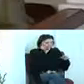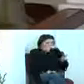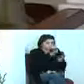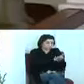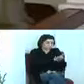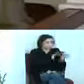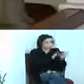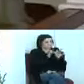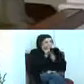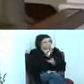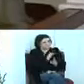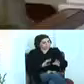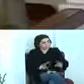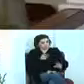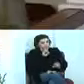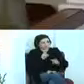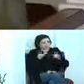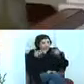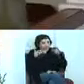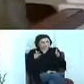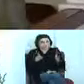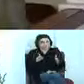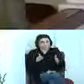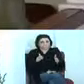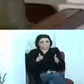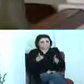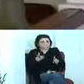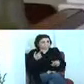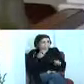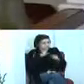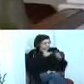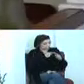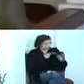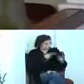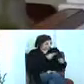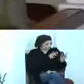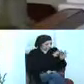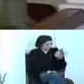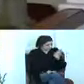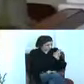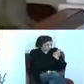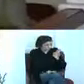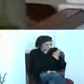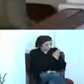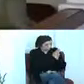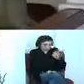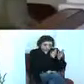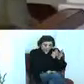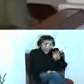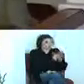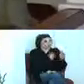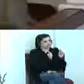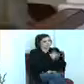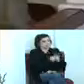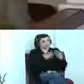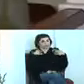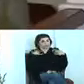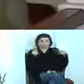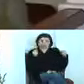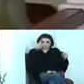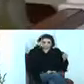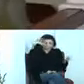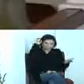is the way. When we pray, pray with confidence, believing that